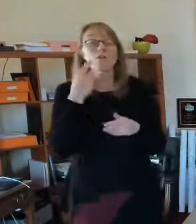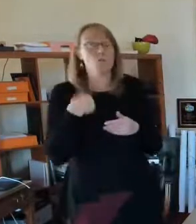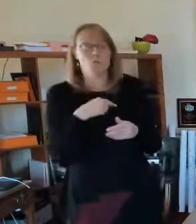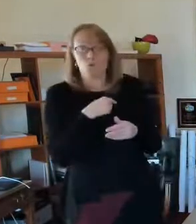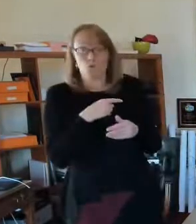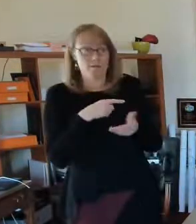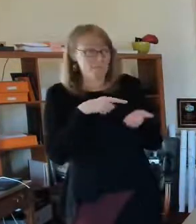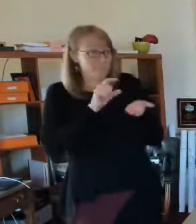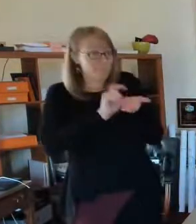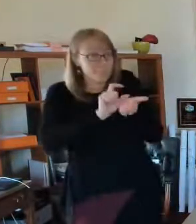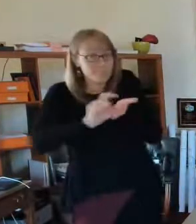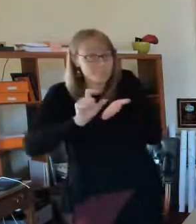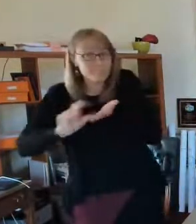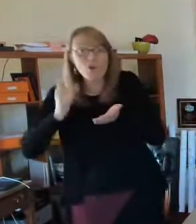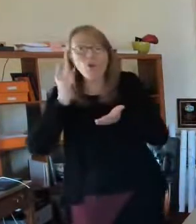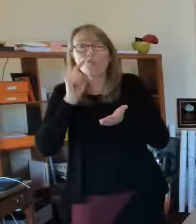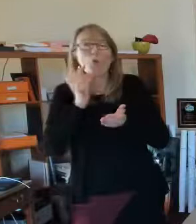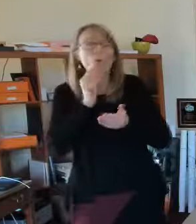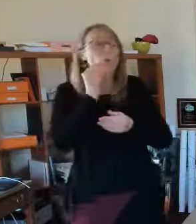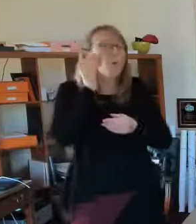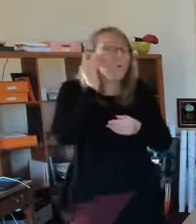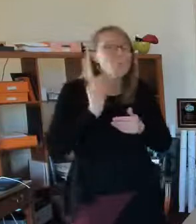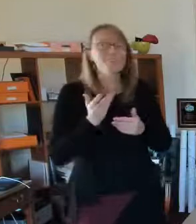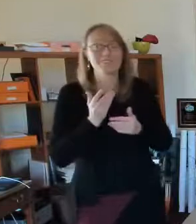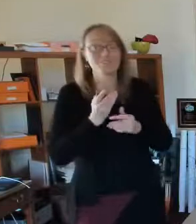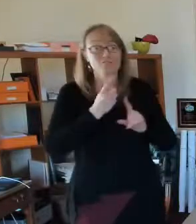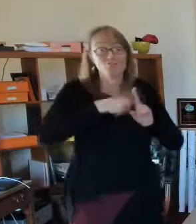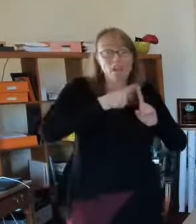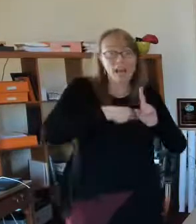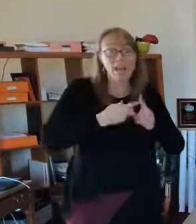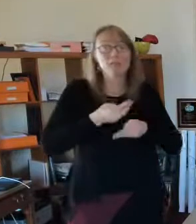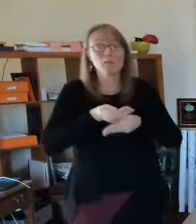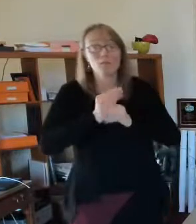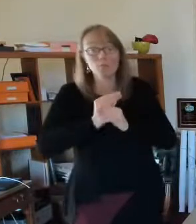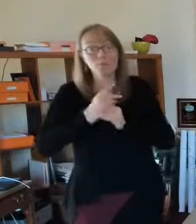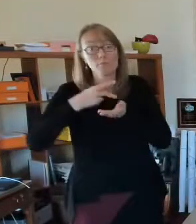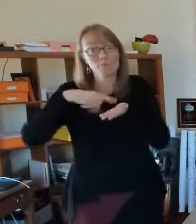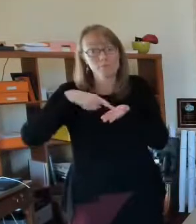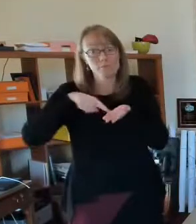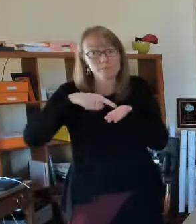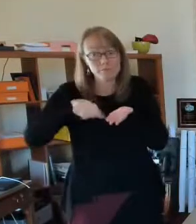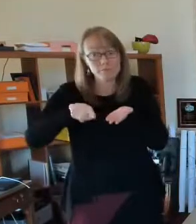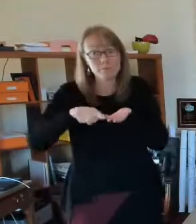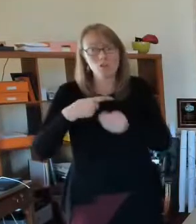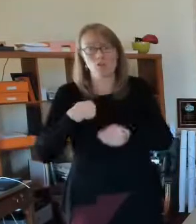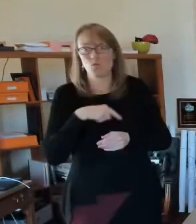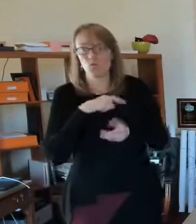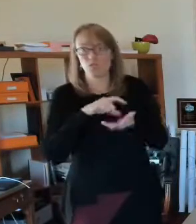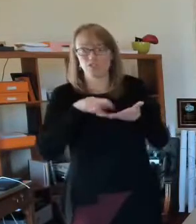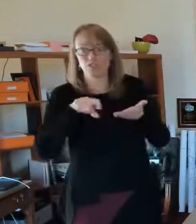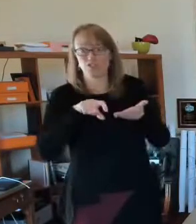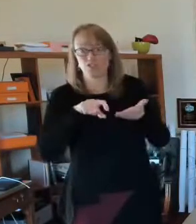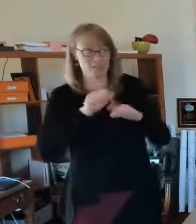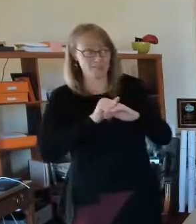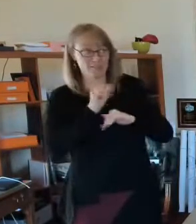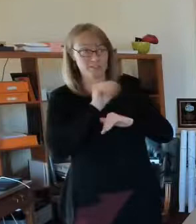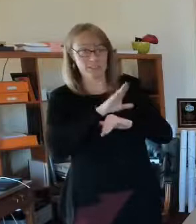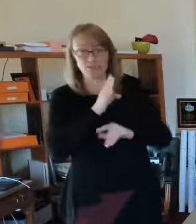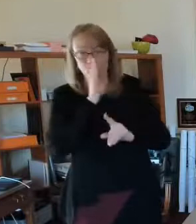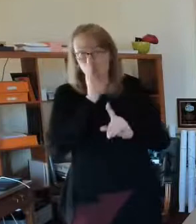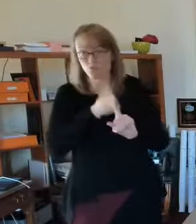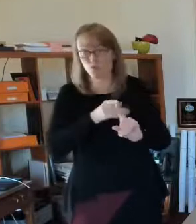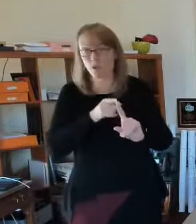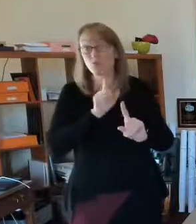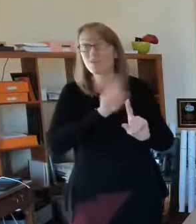spent every day. We have about close to 1,500 units that have been paid for directly to the landlord. So